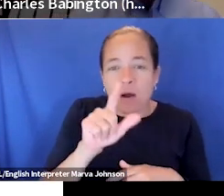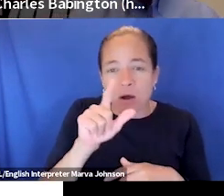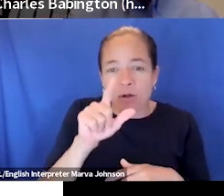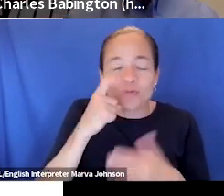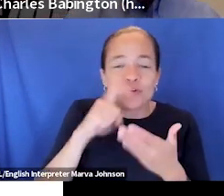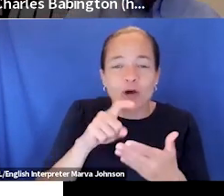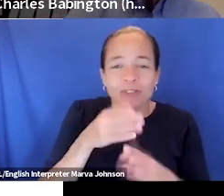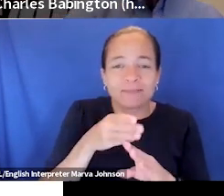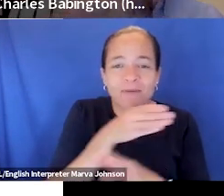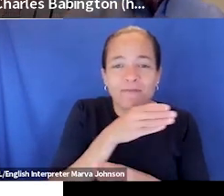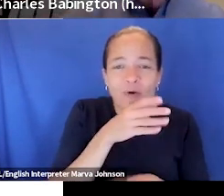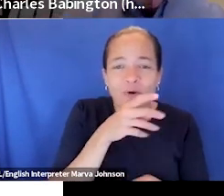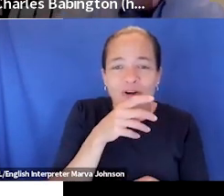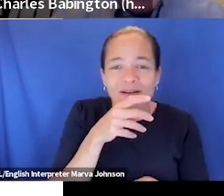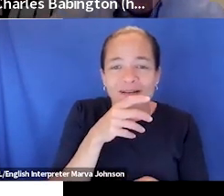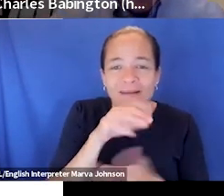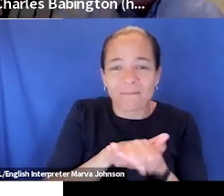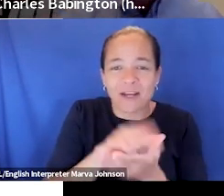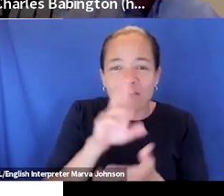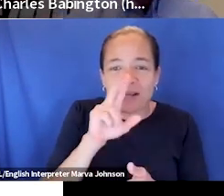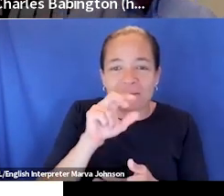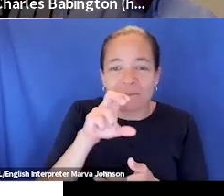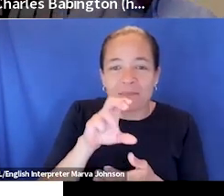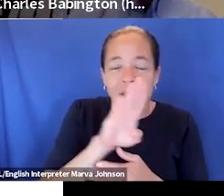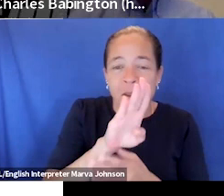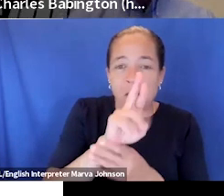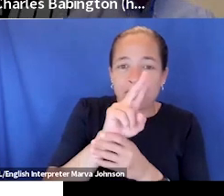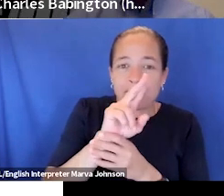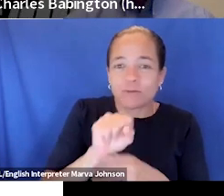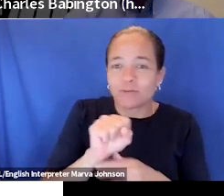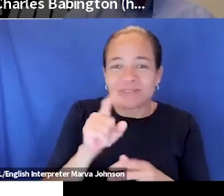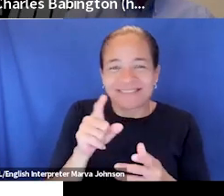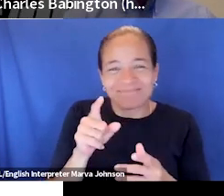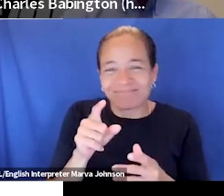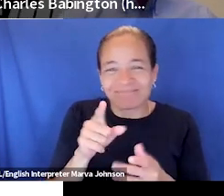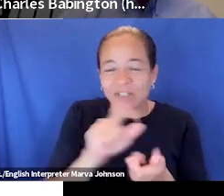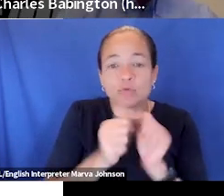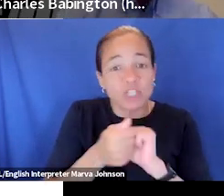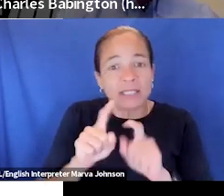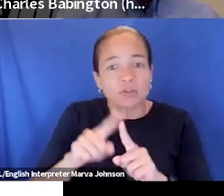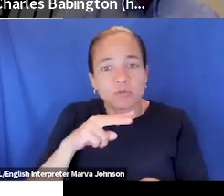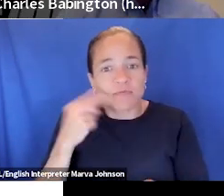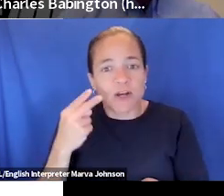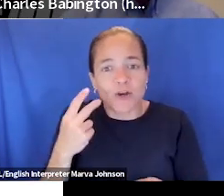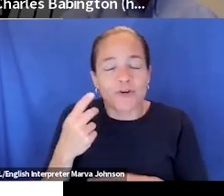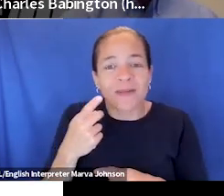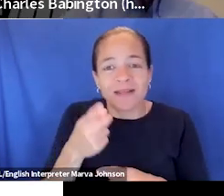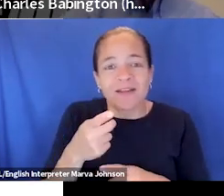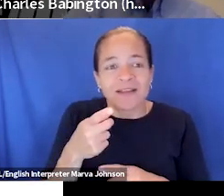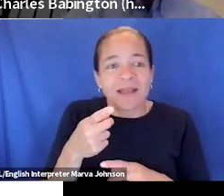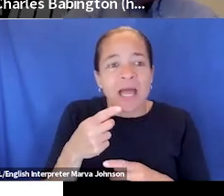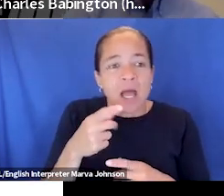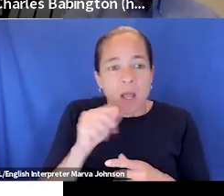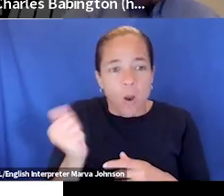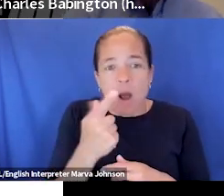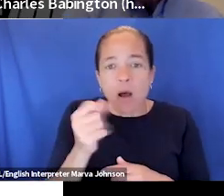say you get rid of that prior to. You use marriage in its verb form. Before marrying Bruce, you save several words there. I think all of you understood